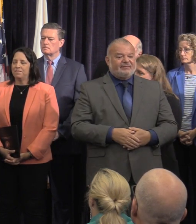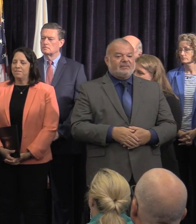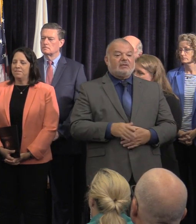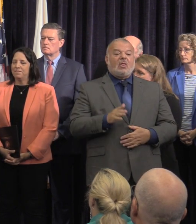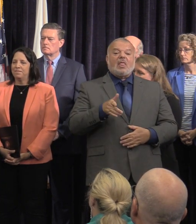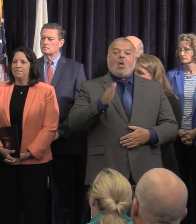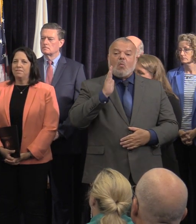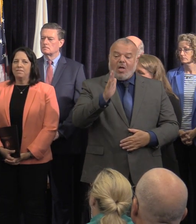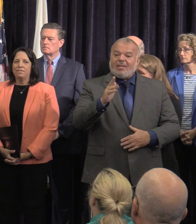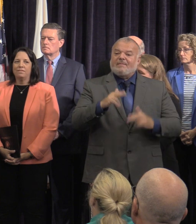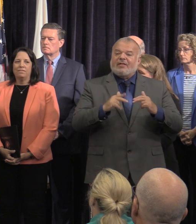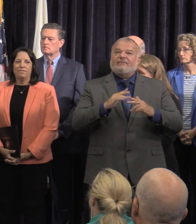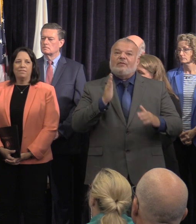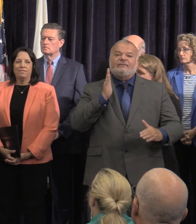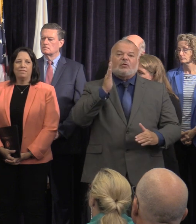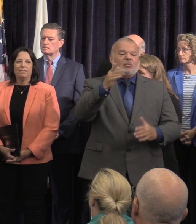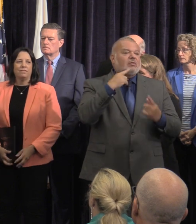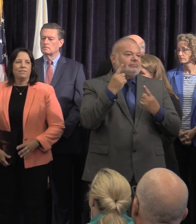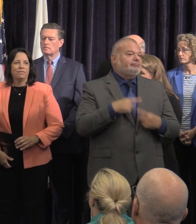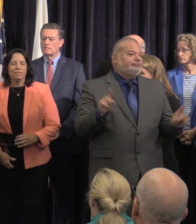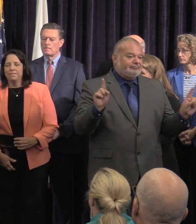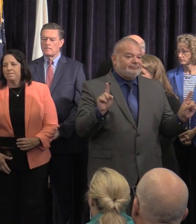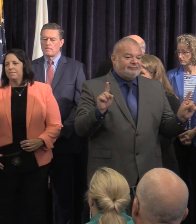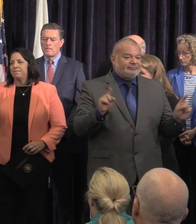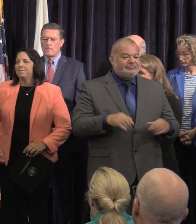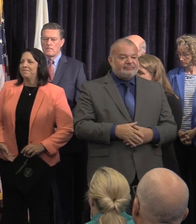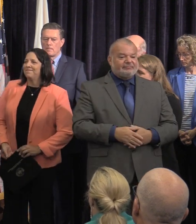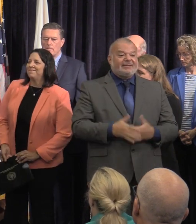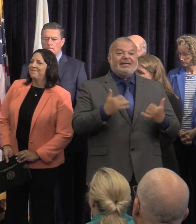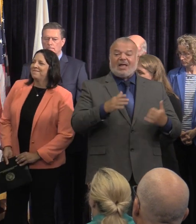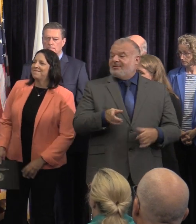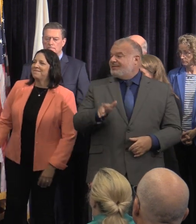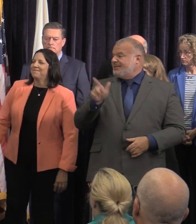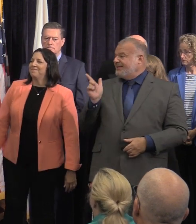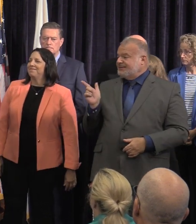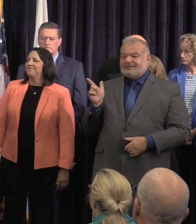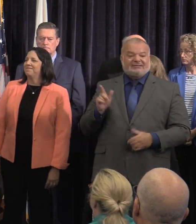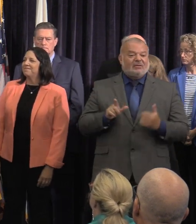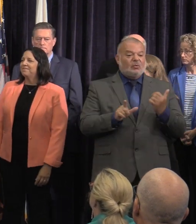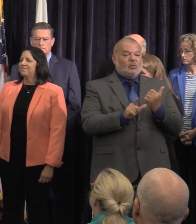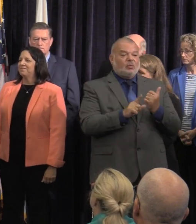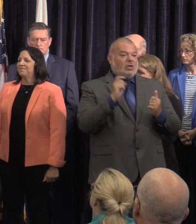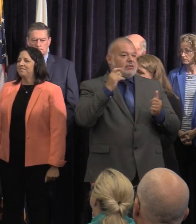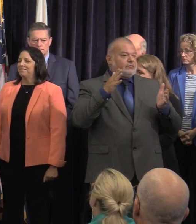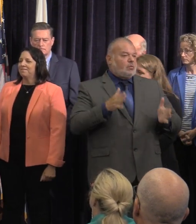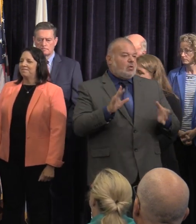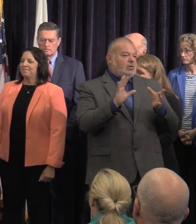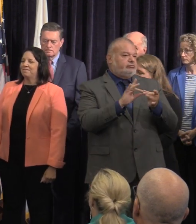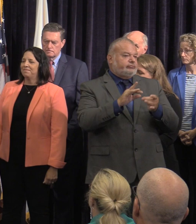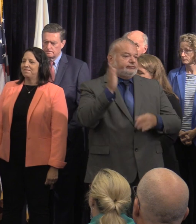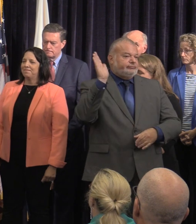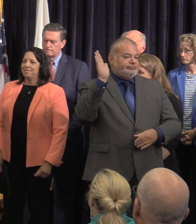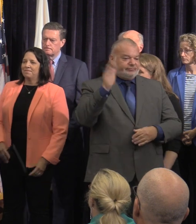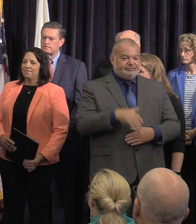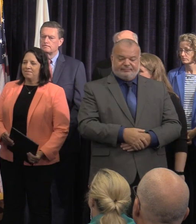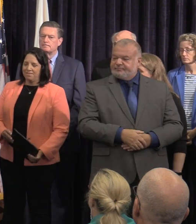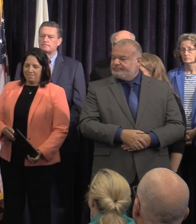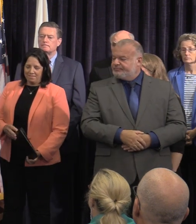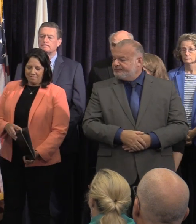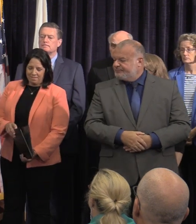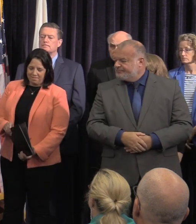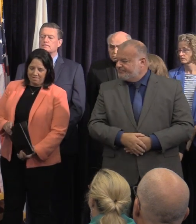future. I now invite Lieutenant Governor Driscoll to say more about how you can help.